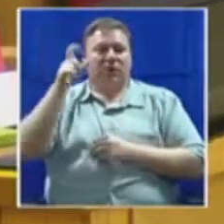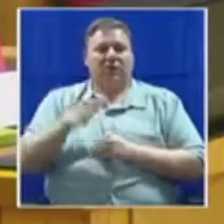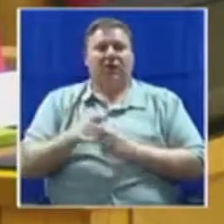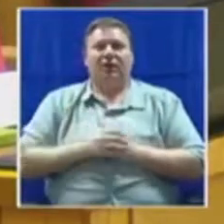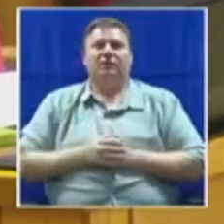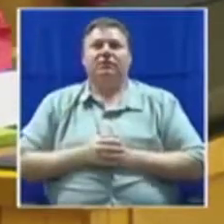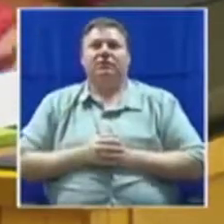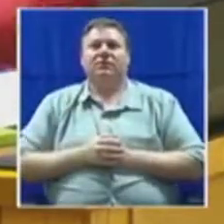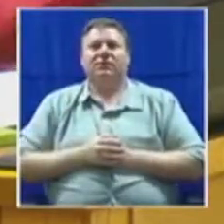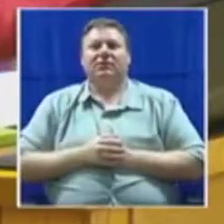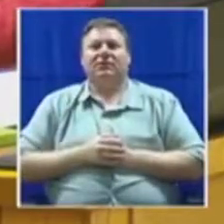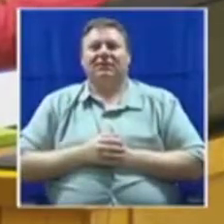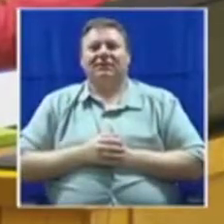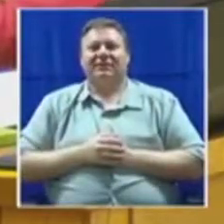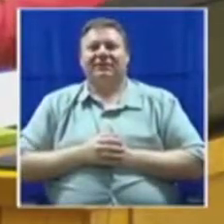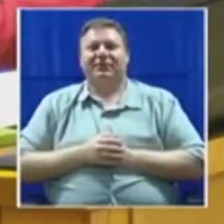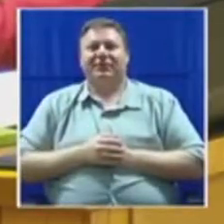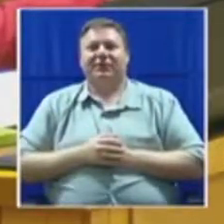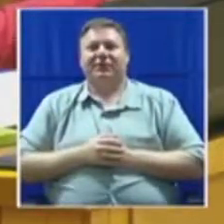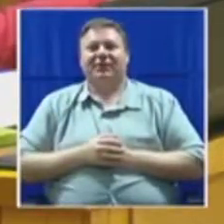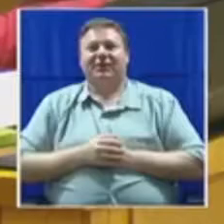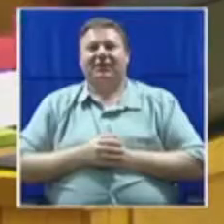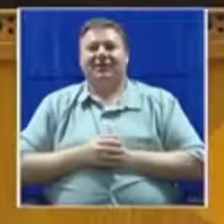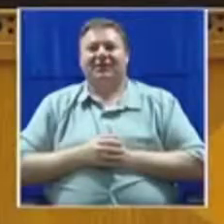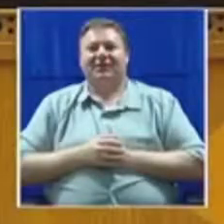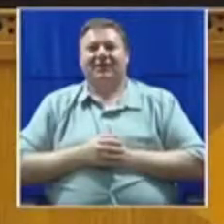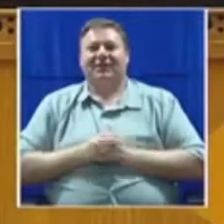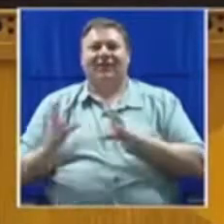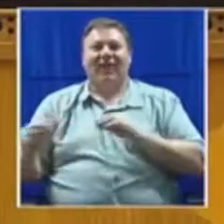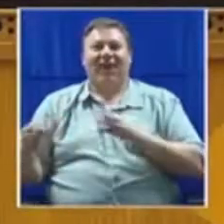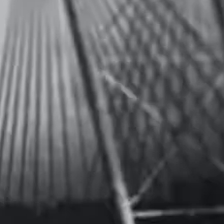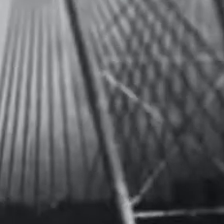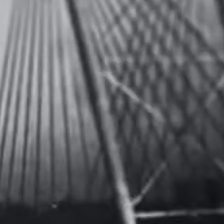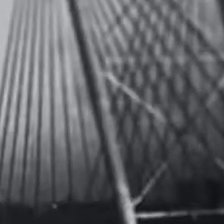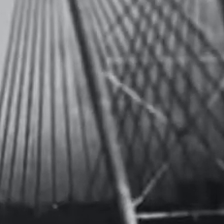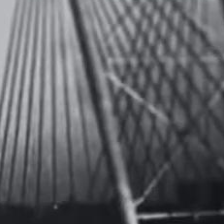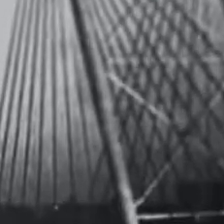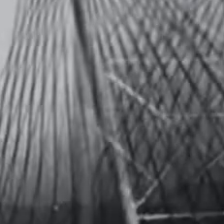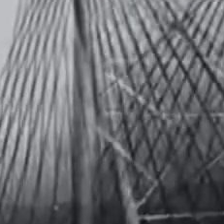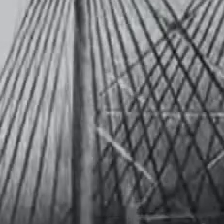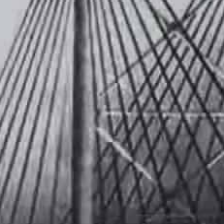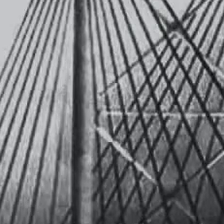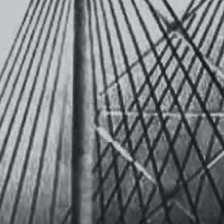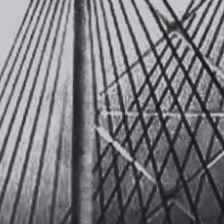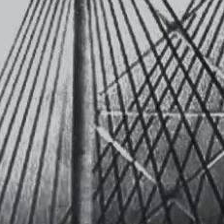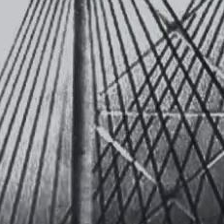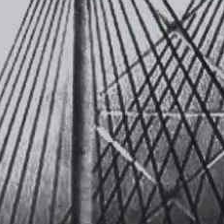Order,